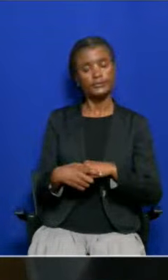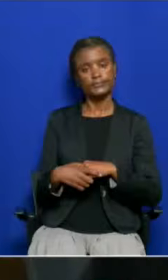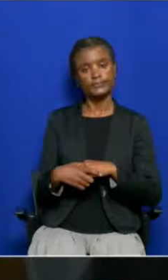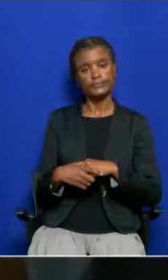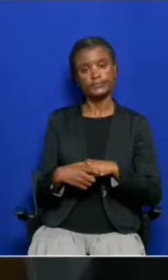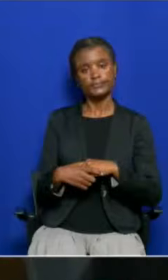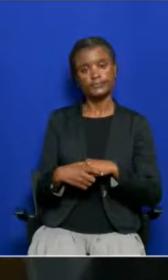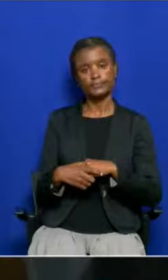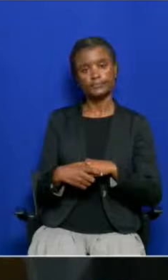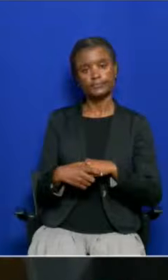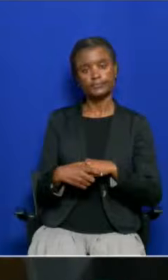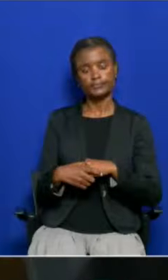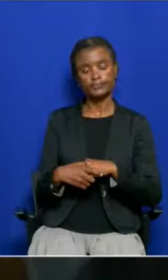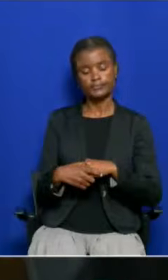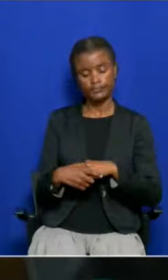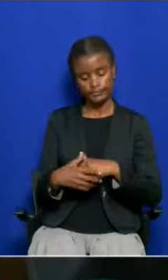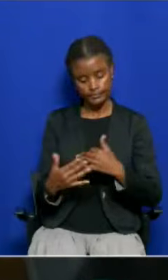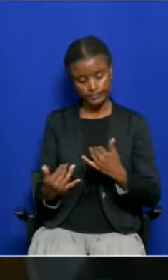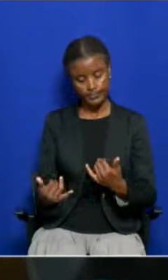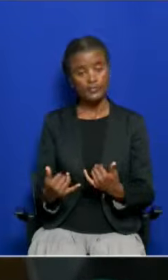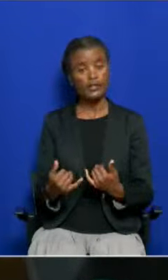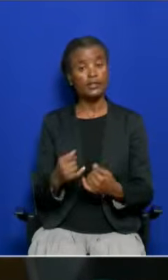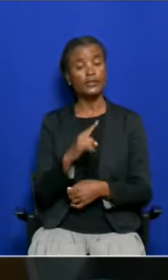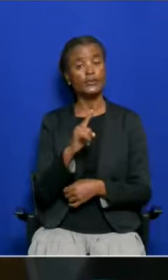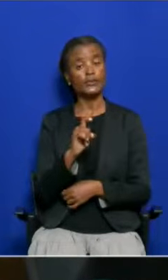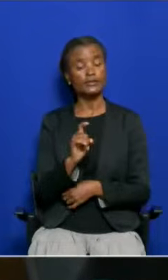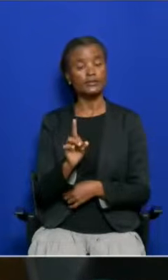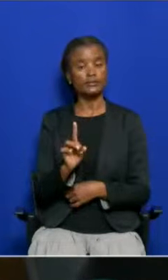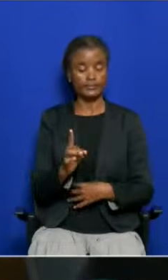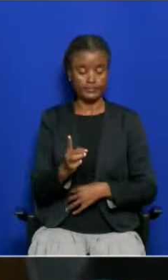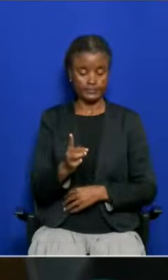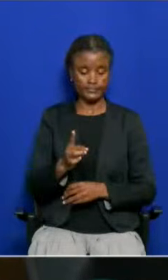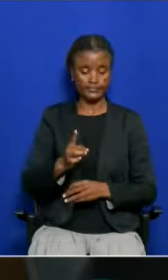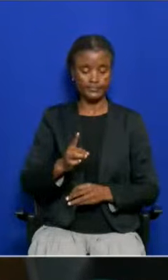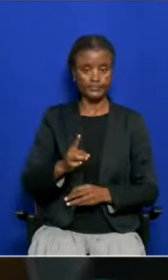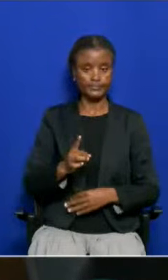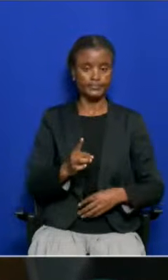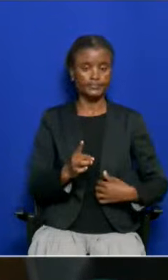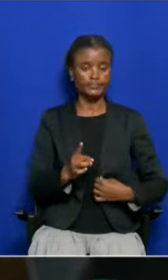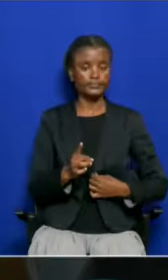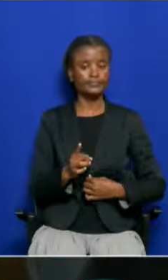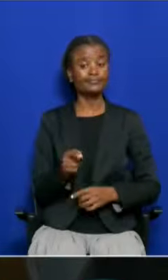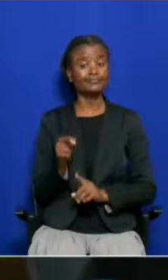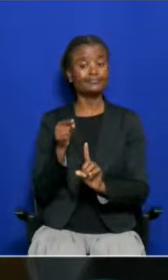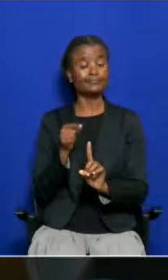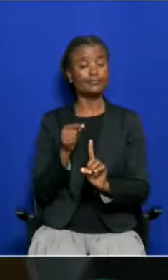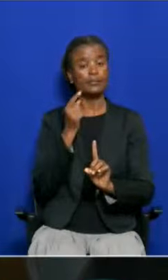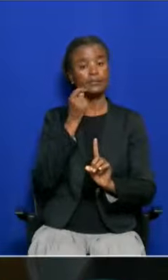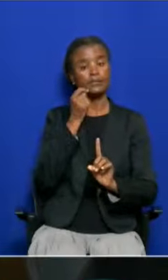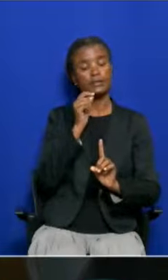So my question then is, why did Mr. Mkati Mswazi bring